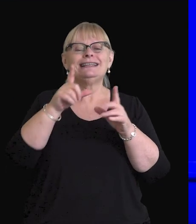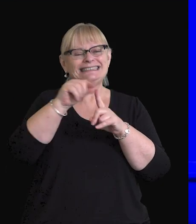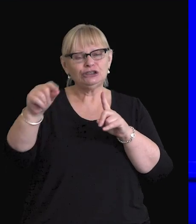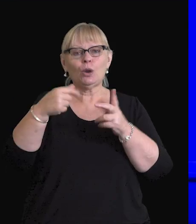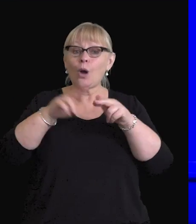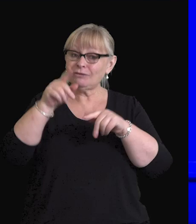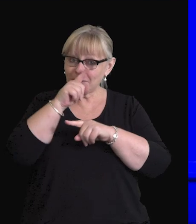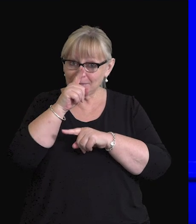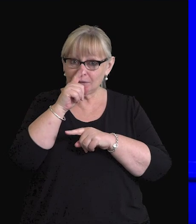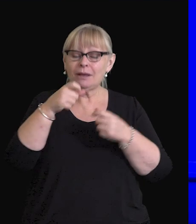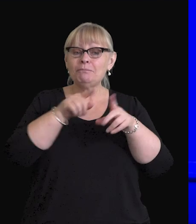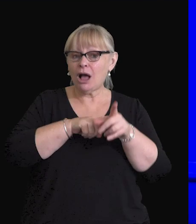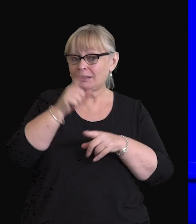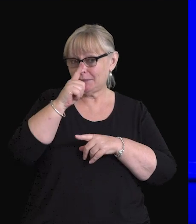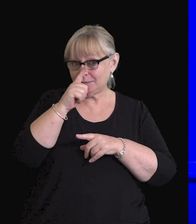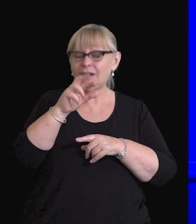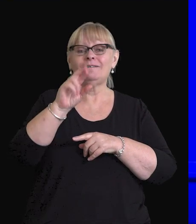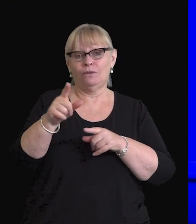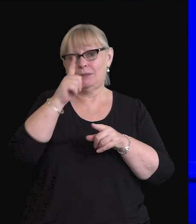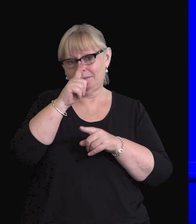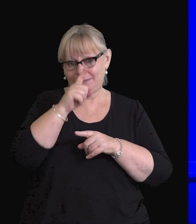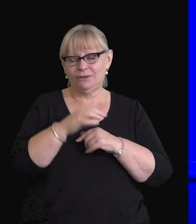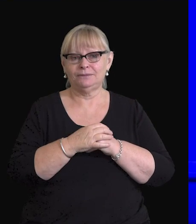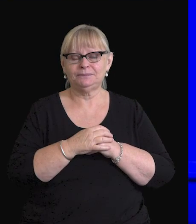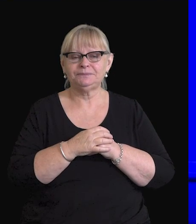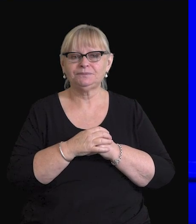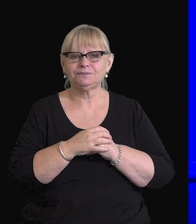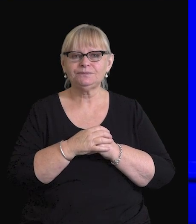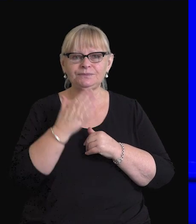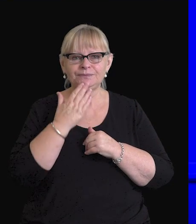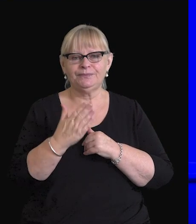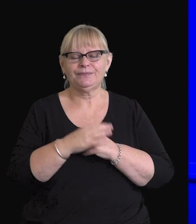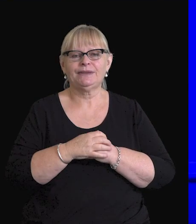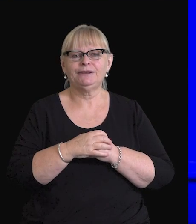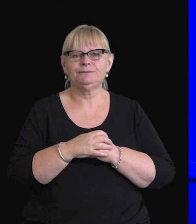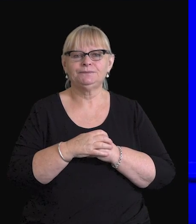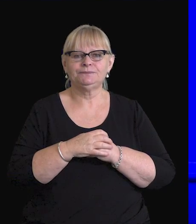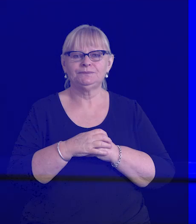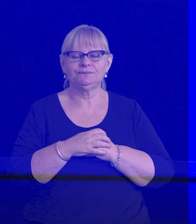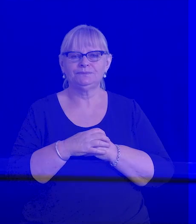people, by the people, and for the people. Thank you very much.